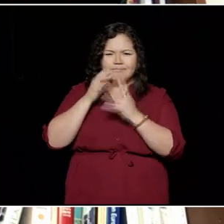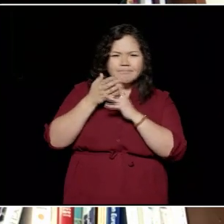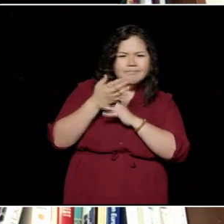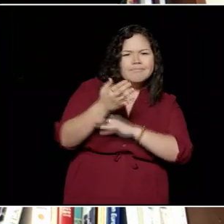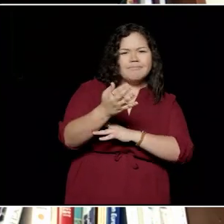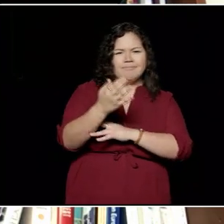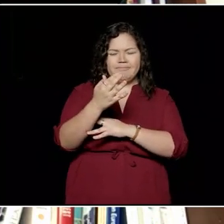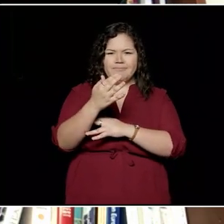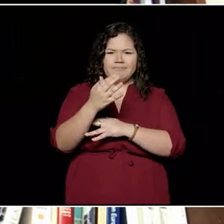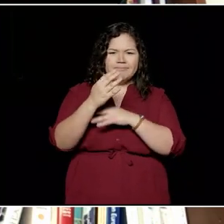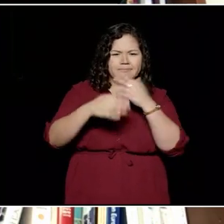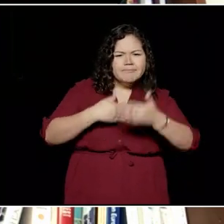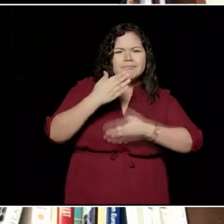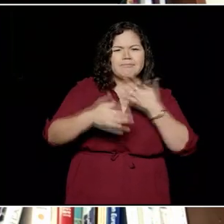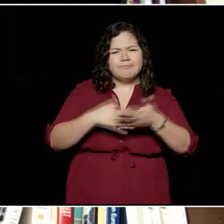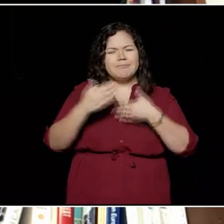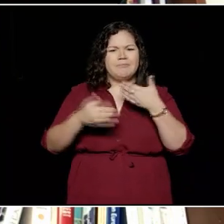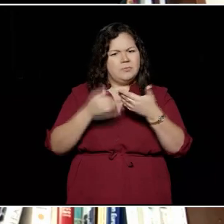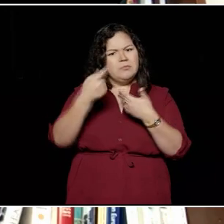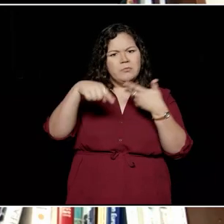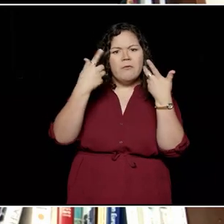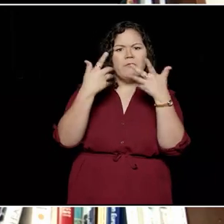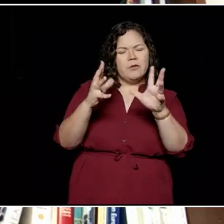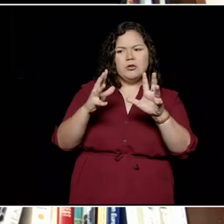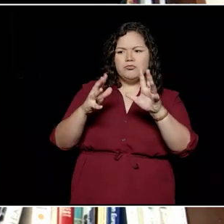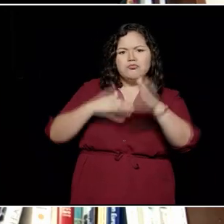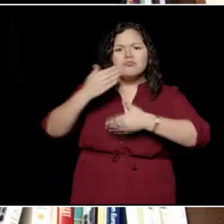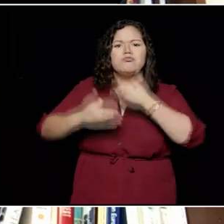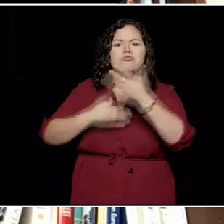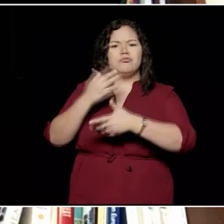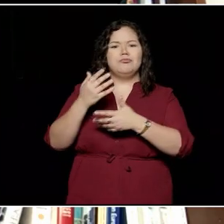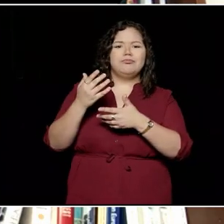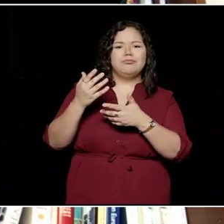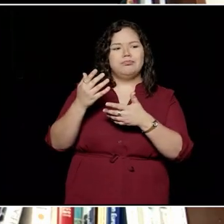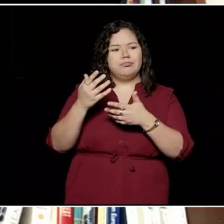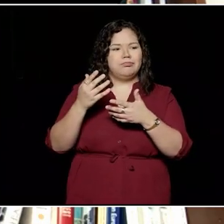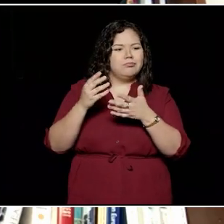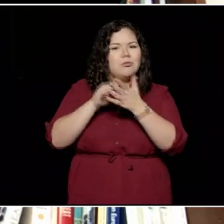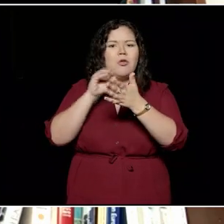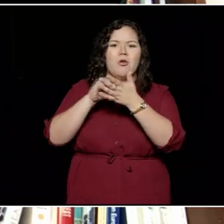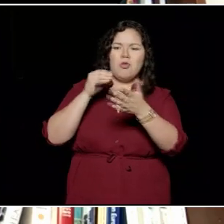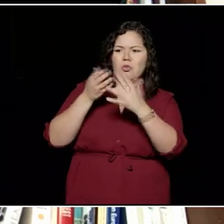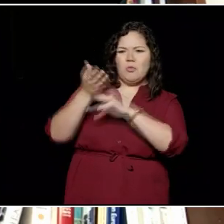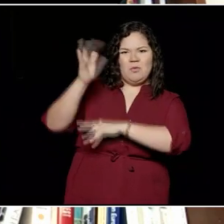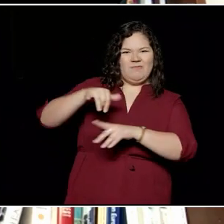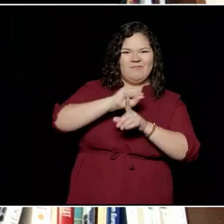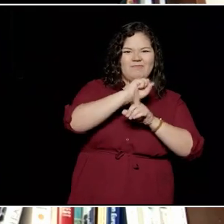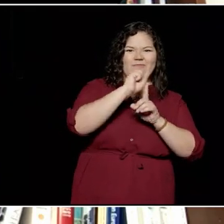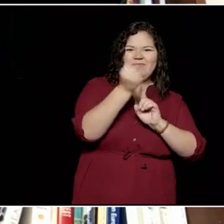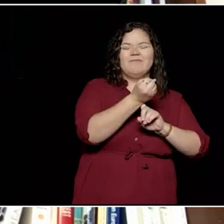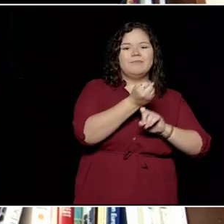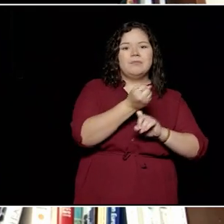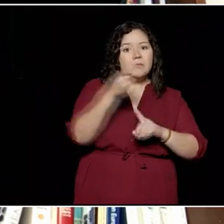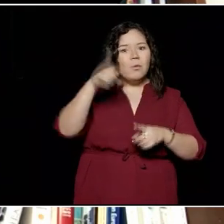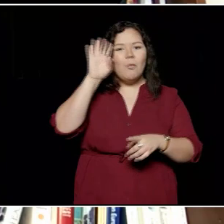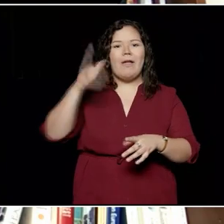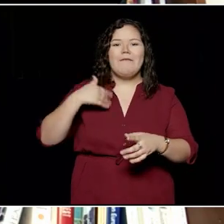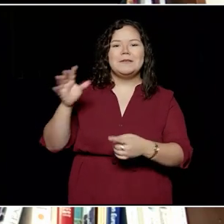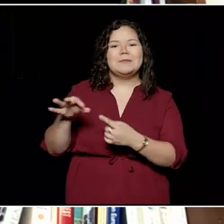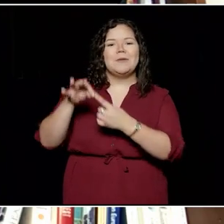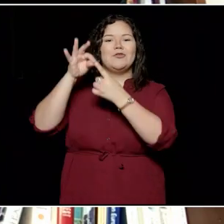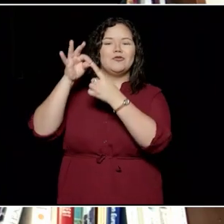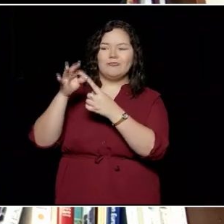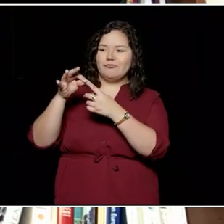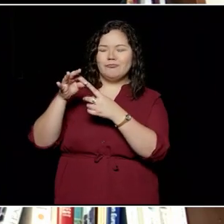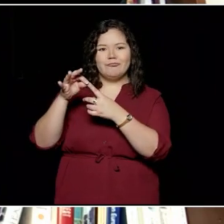all succeeded under these extraordinary circumstances. You'll have a special place in the school's history as the class